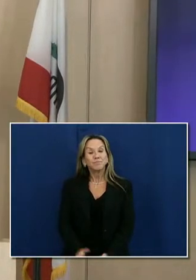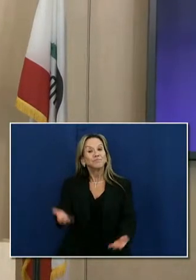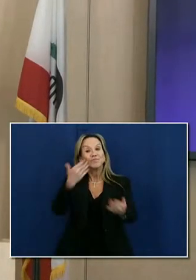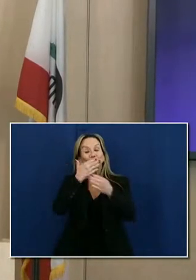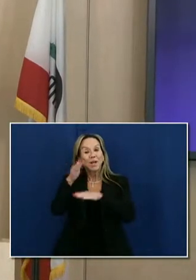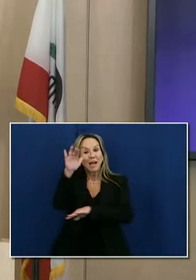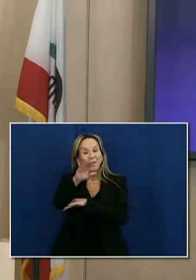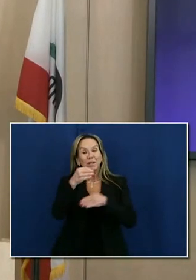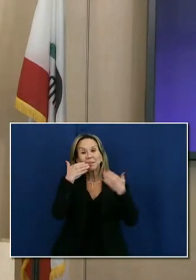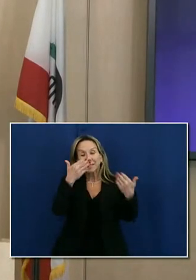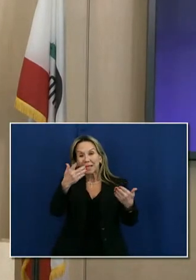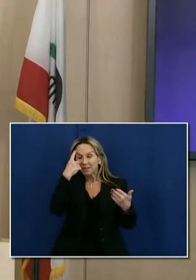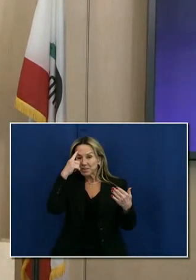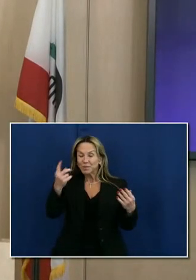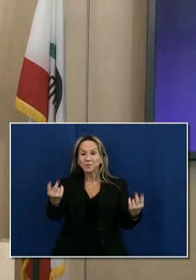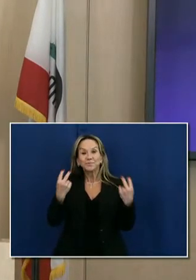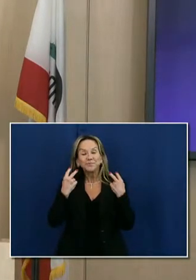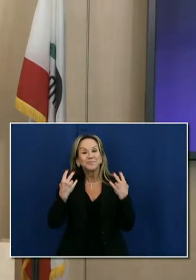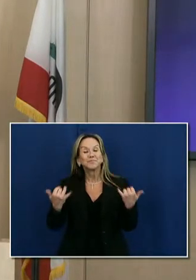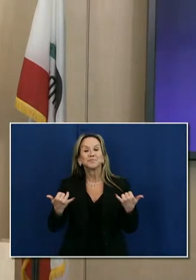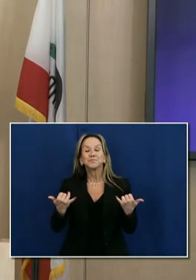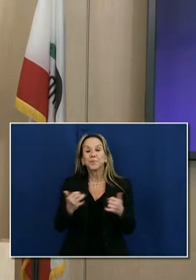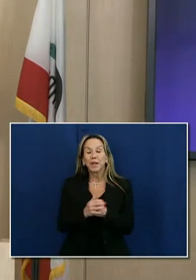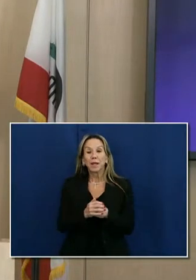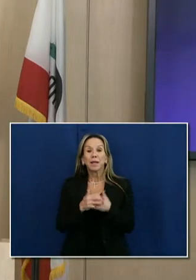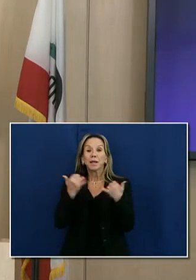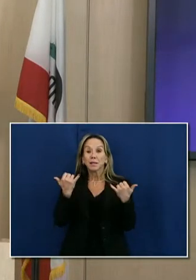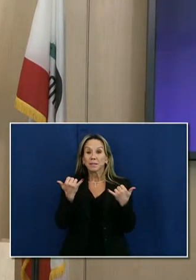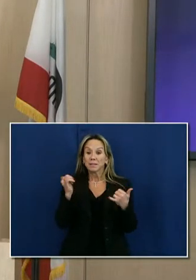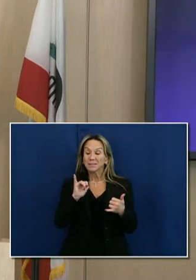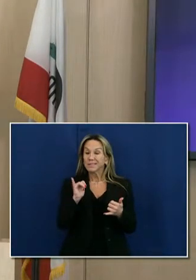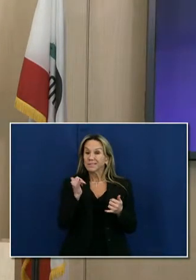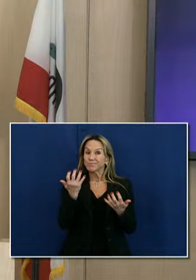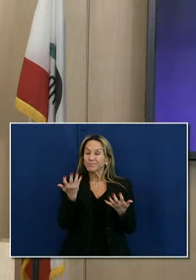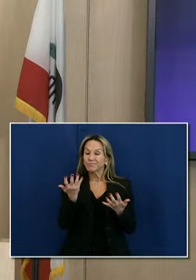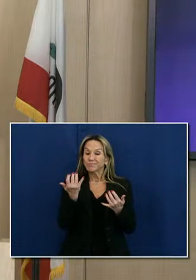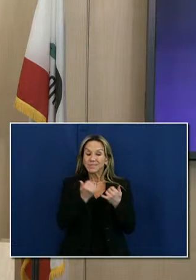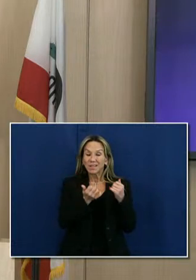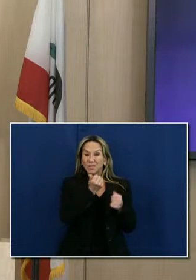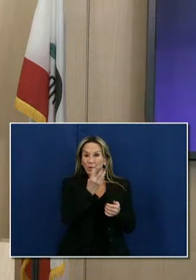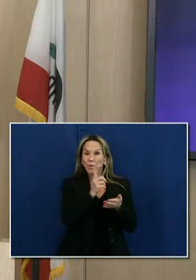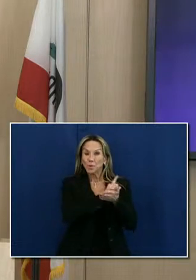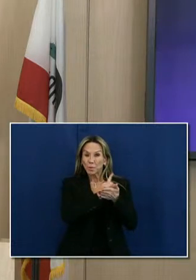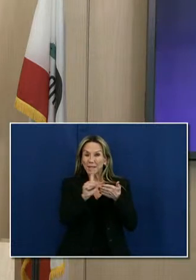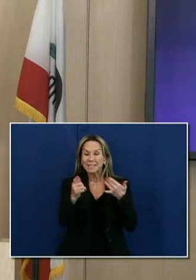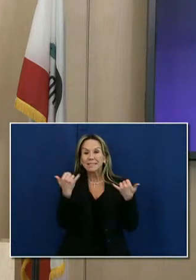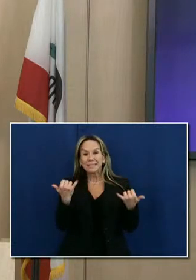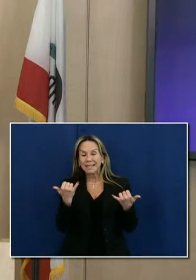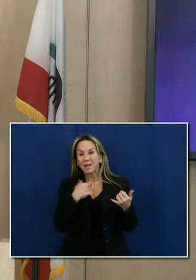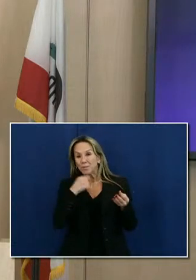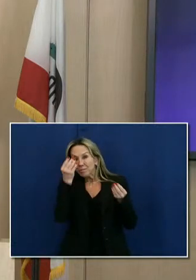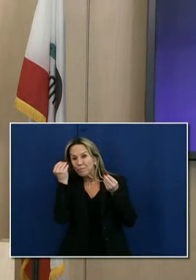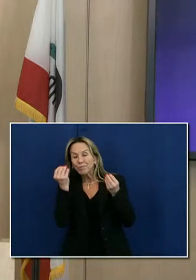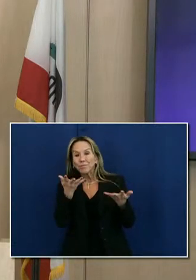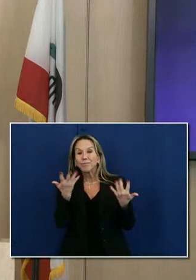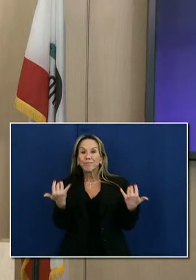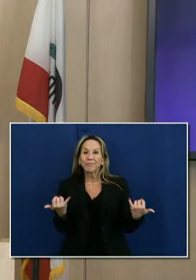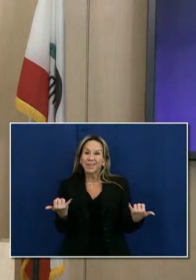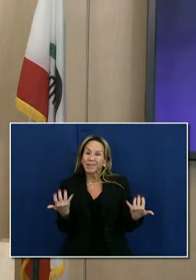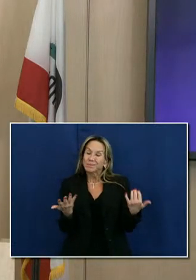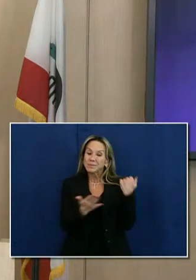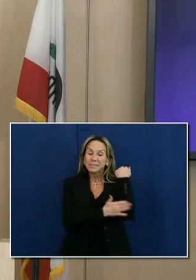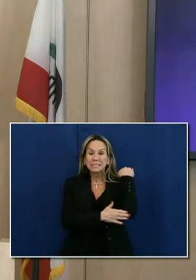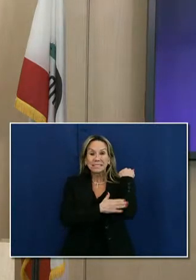Good afternoon, and thank you for joining us. As we have in the last few weeks, we are again reporting that the County of San